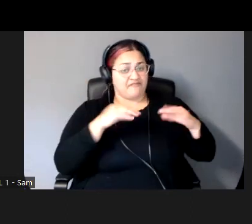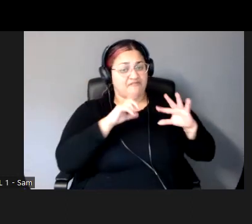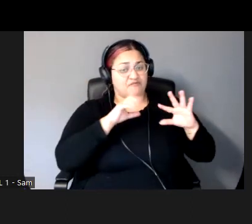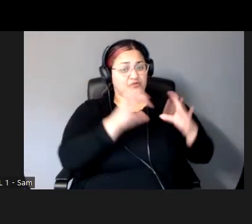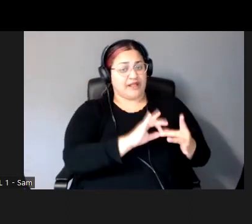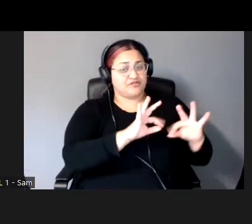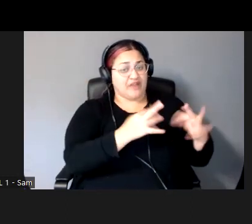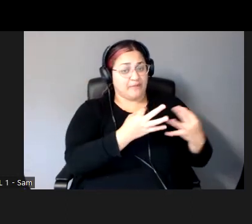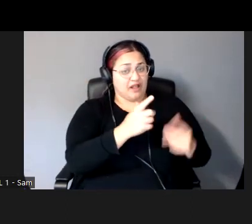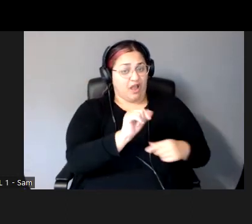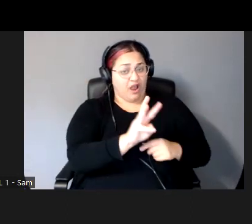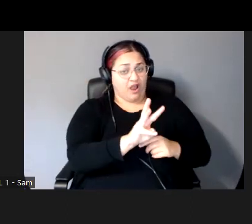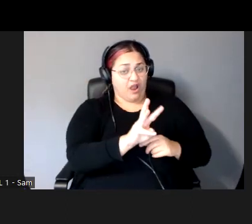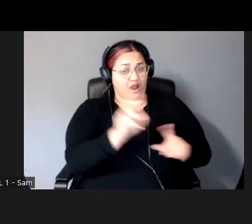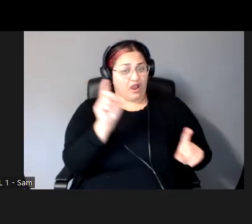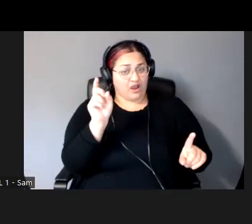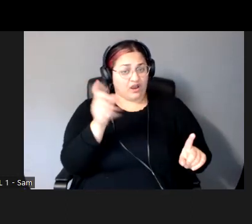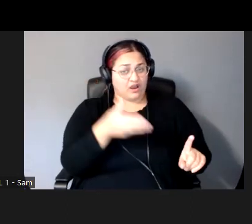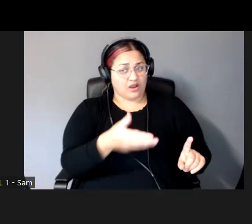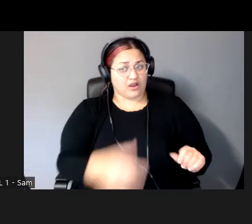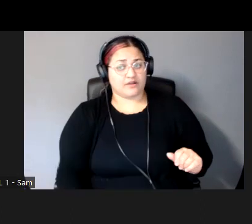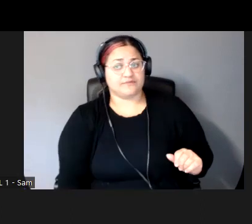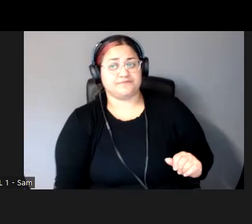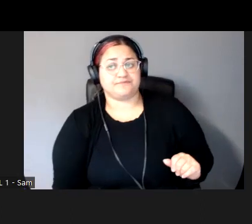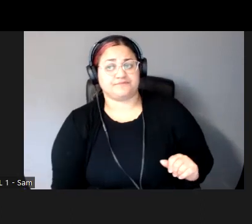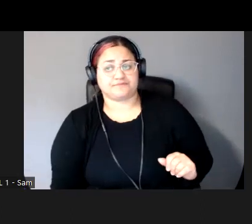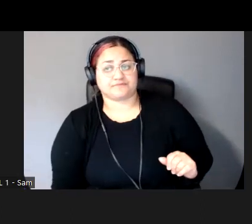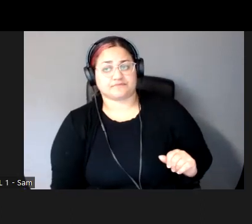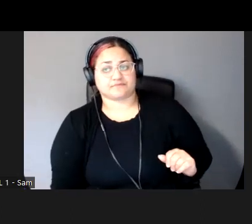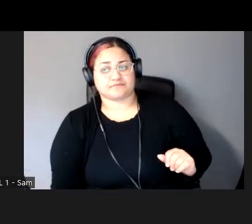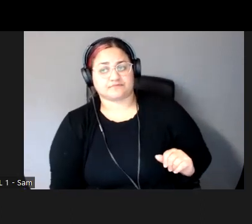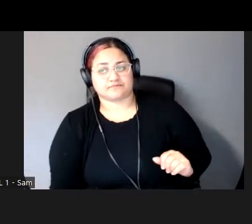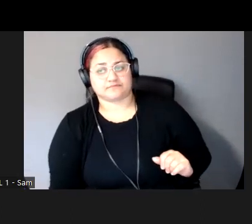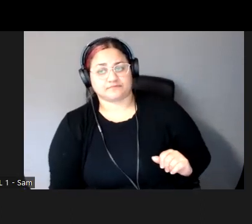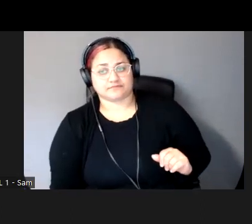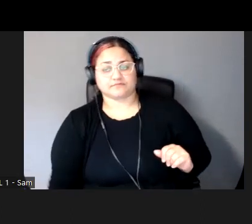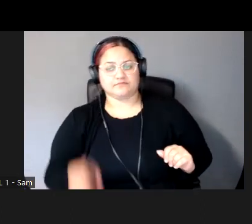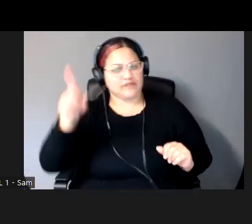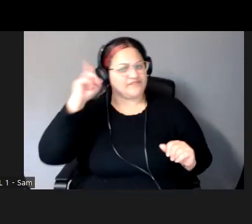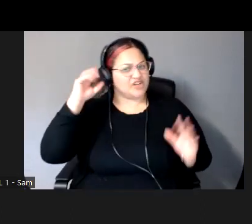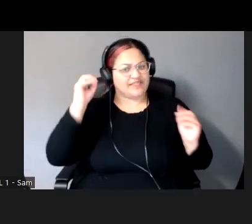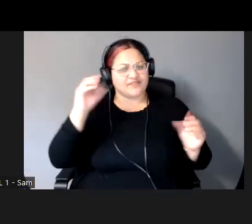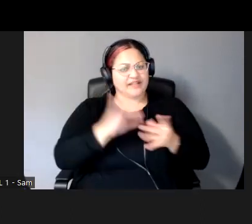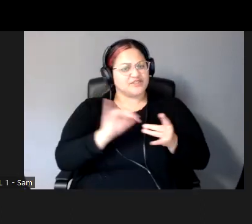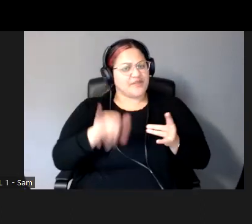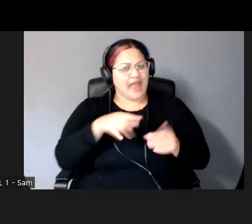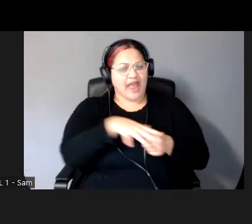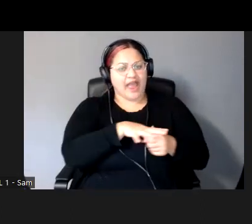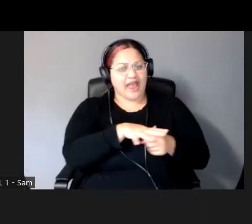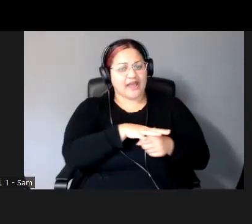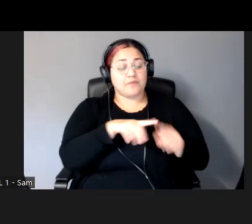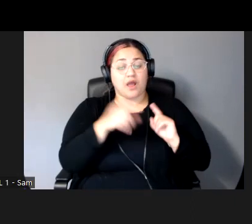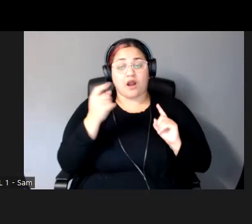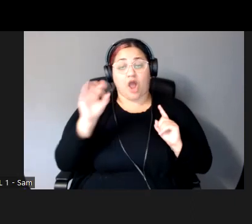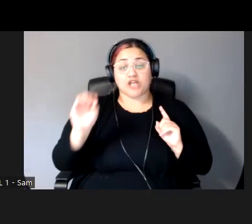not? I'm going to start with A, I have not heard of that, but B, where I am geographically has not led